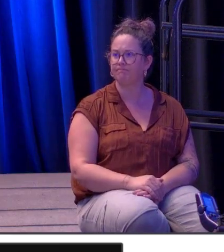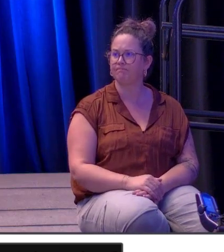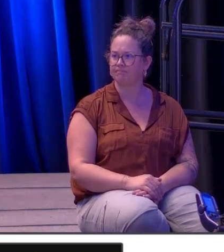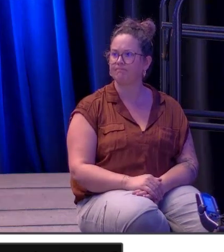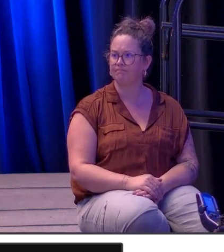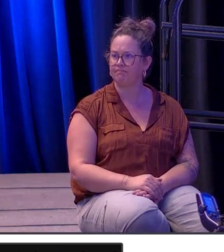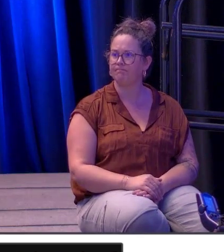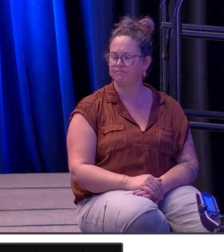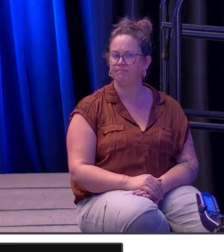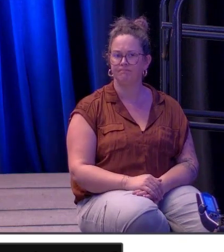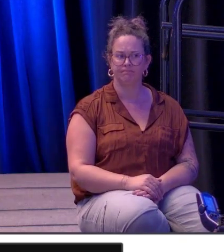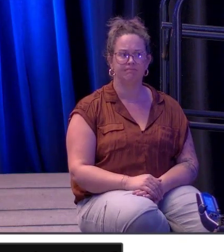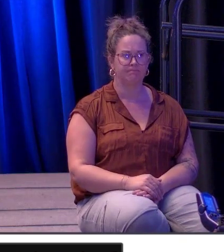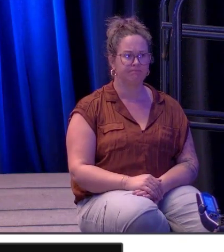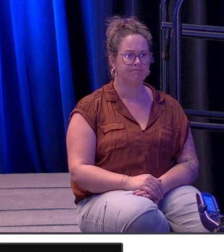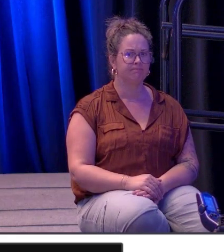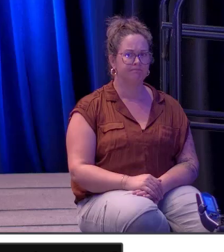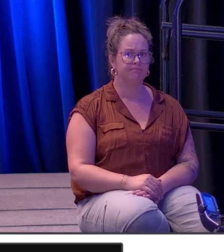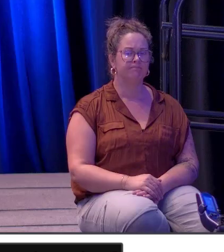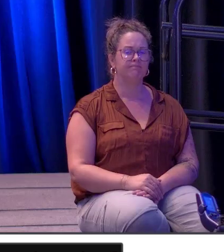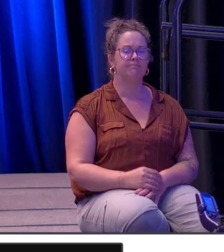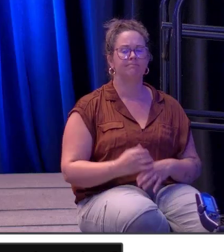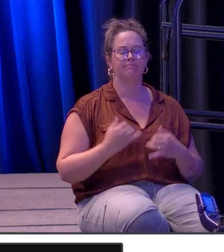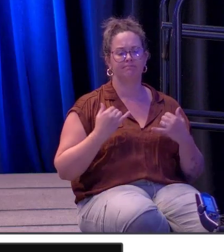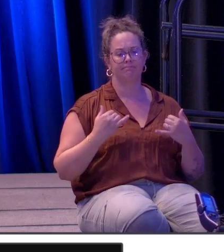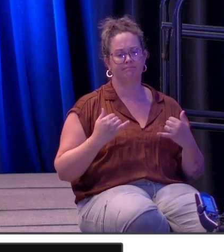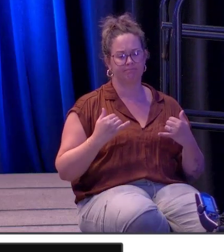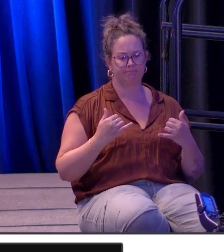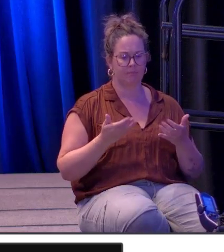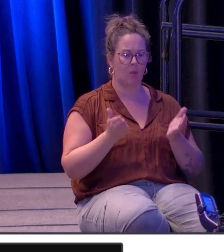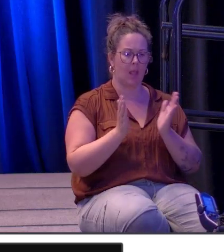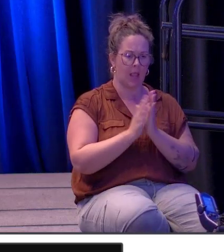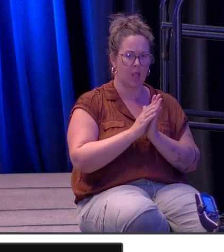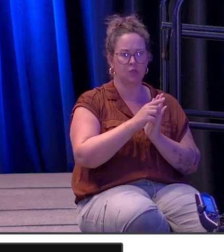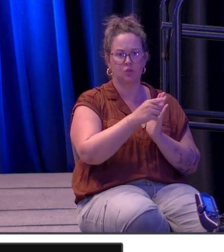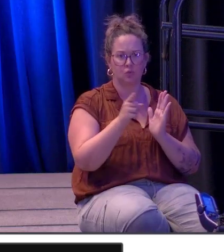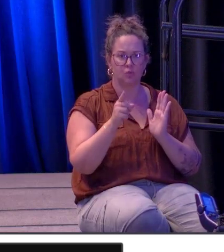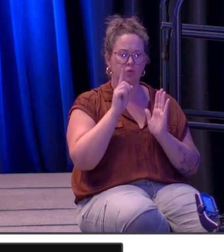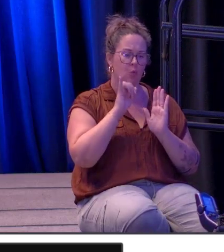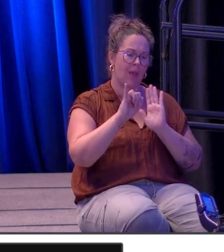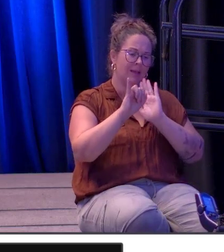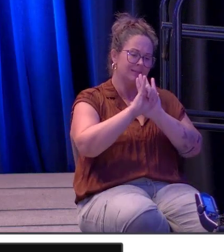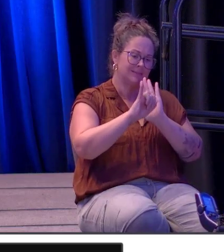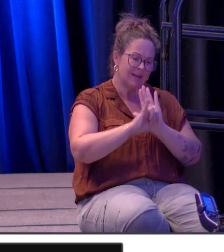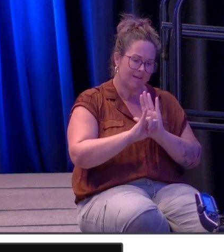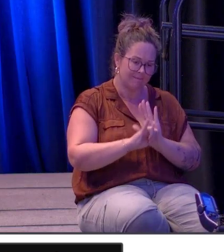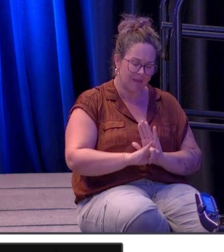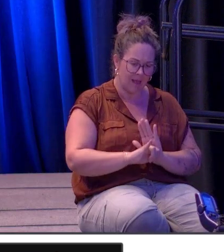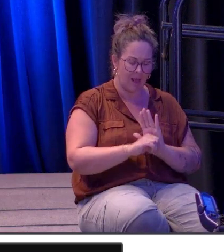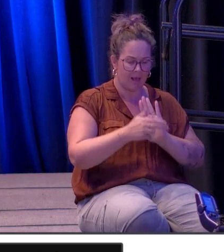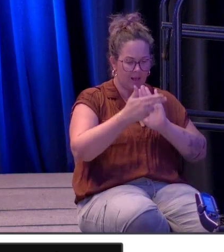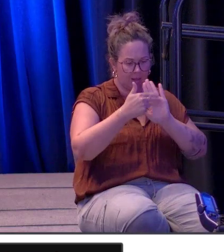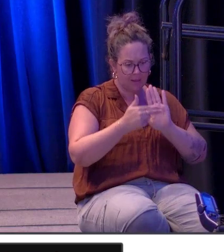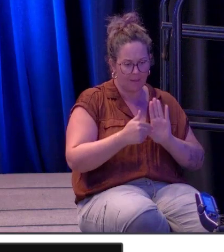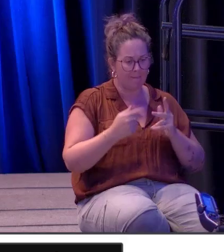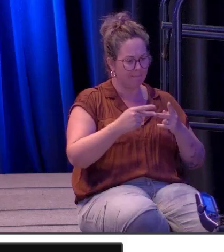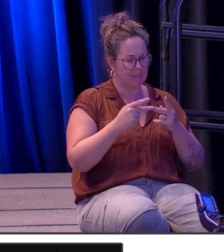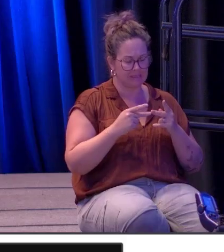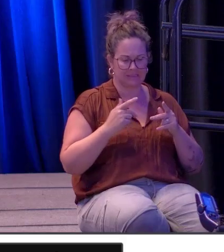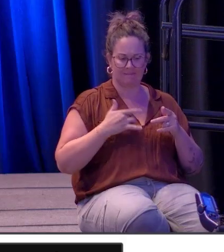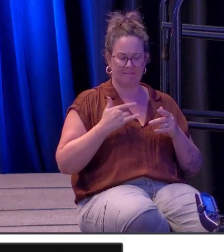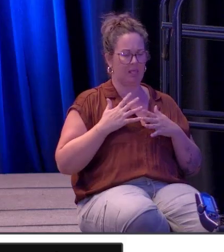All right, so what we've done is we've asked you to kind of identify yourself and what are the things or spaces that you don't feel comfortable